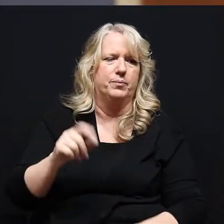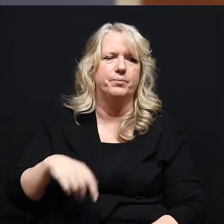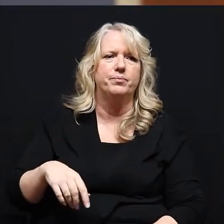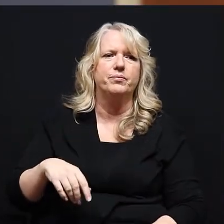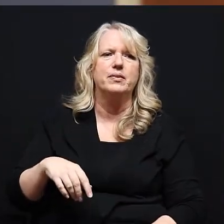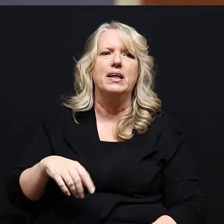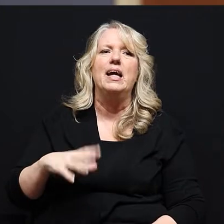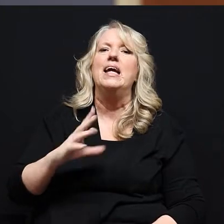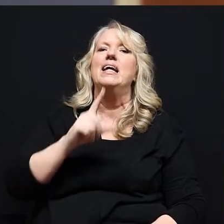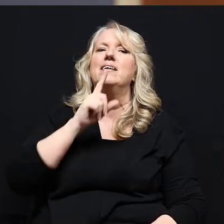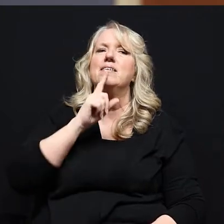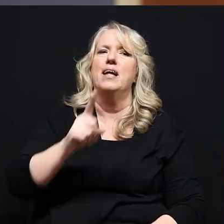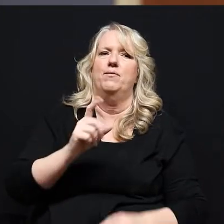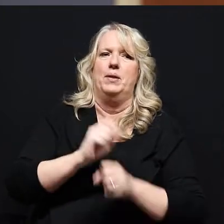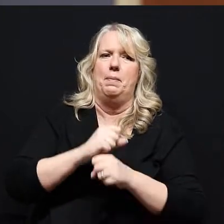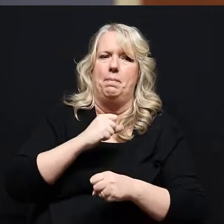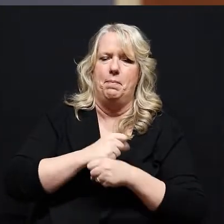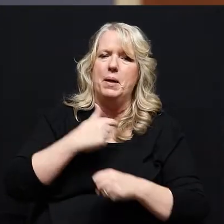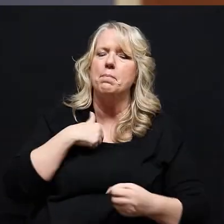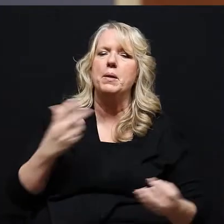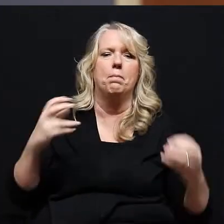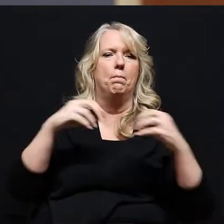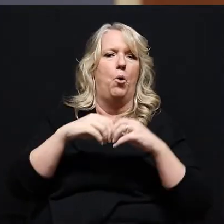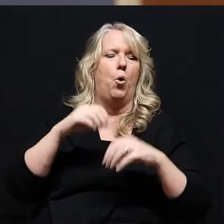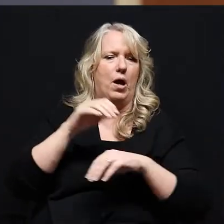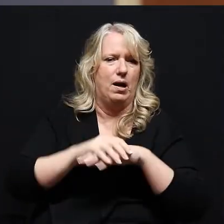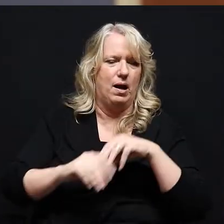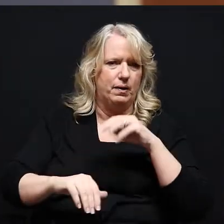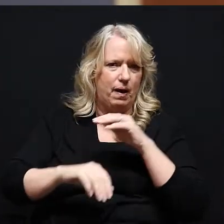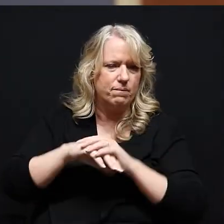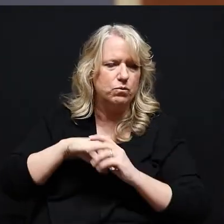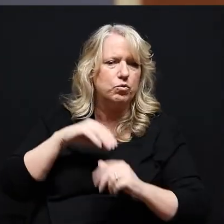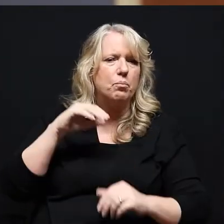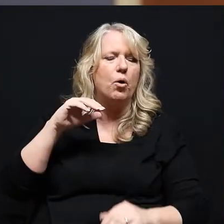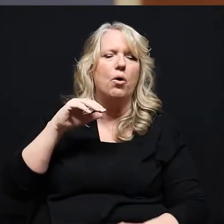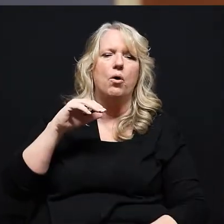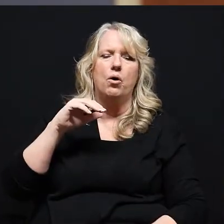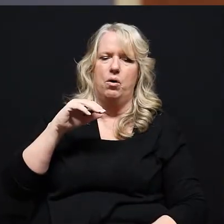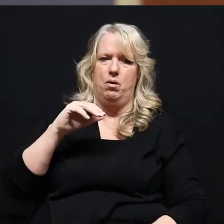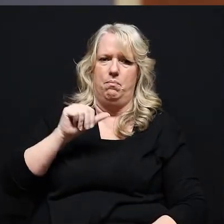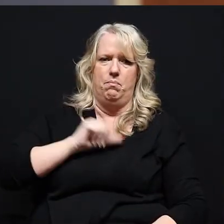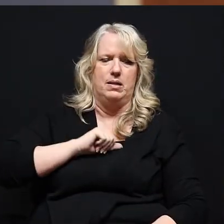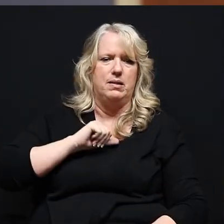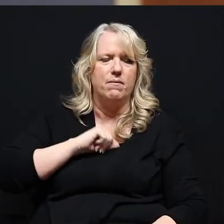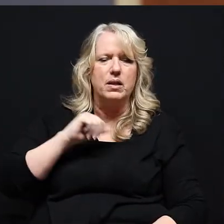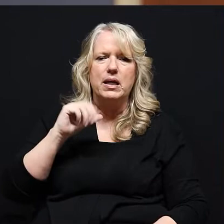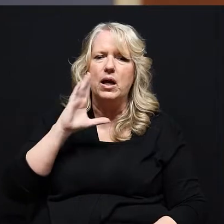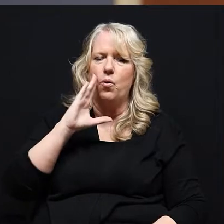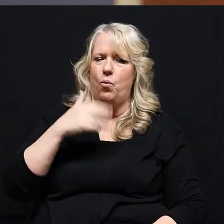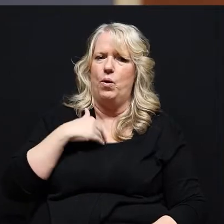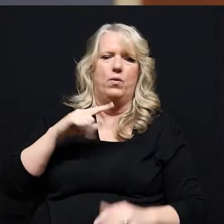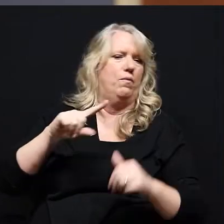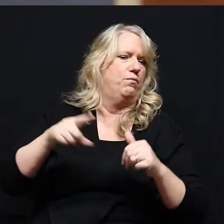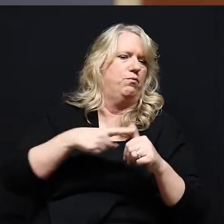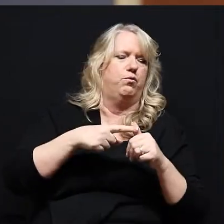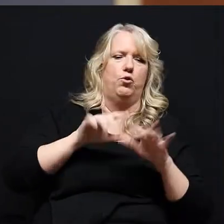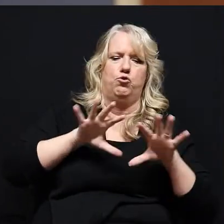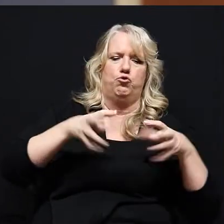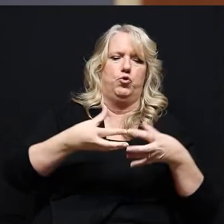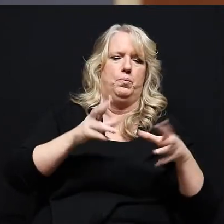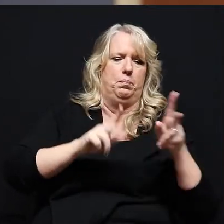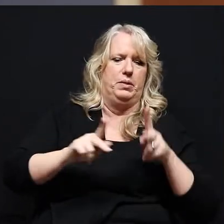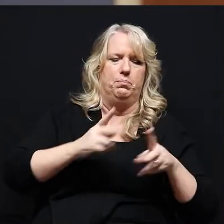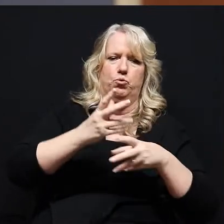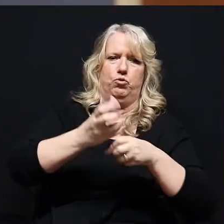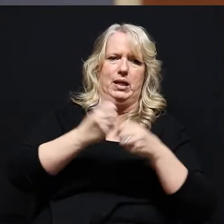It definitely made me more comfortable. I was one of like the first wave of people to get it here